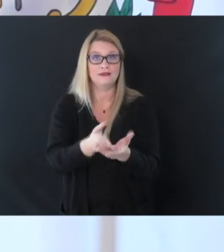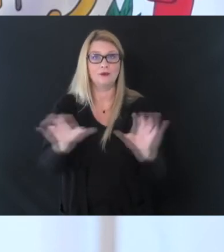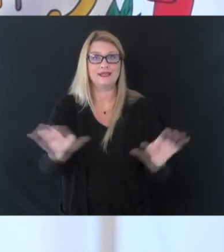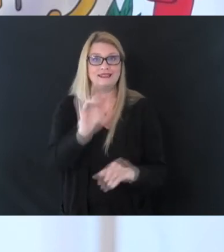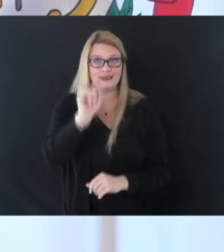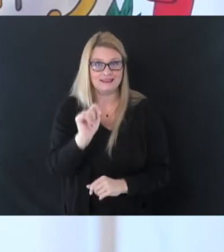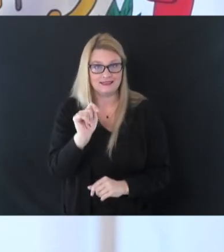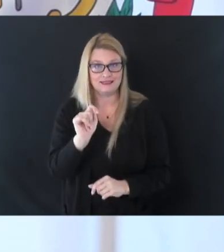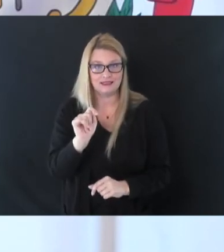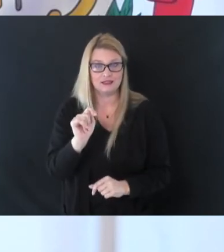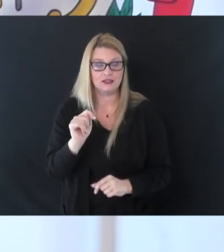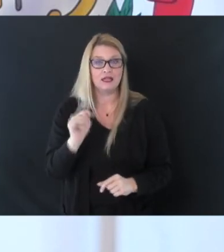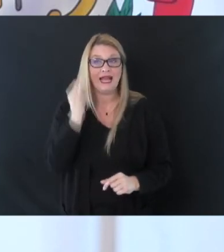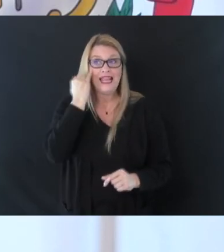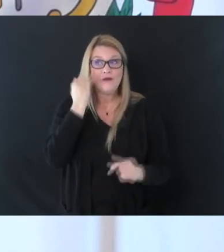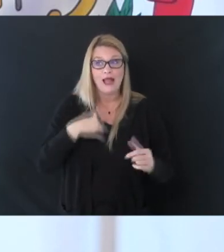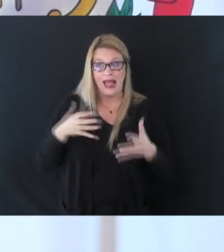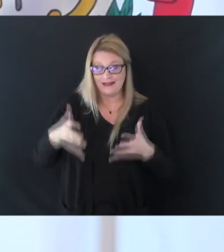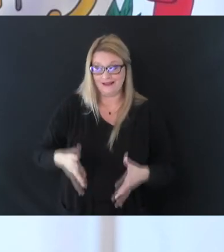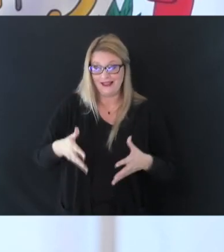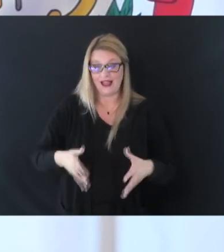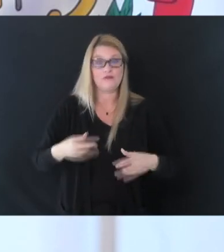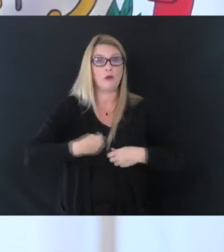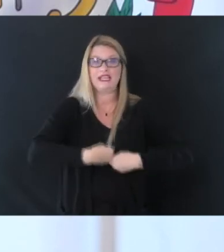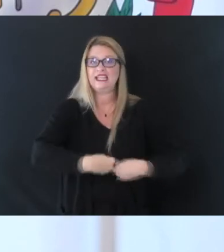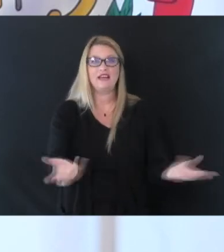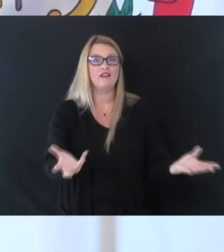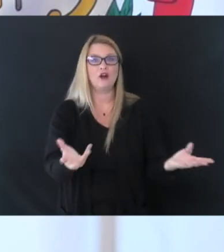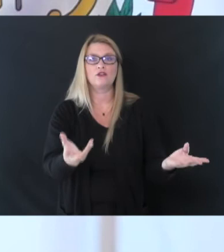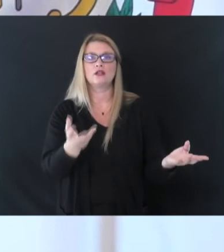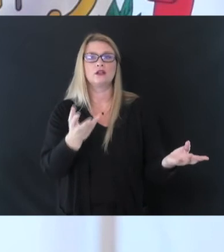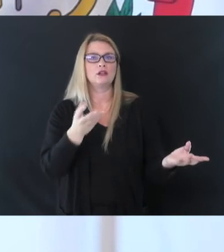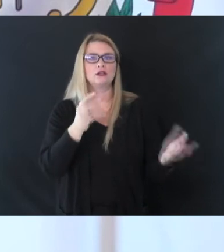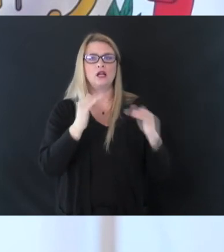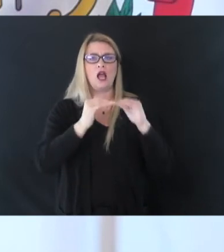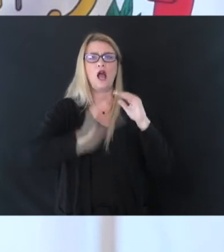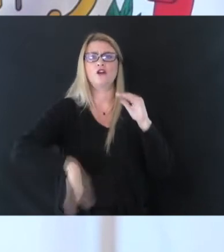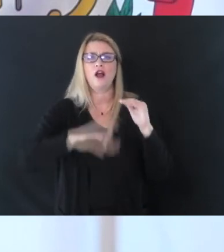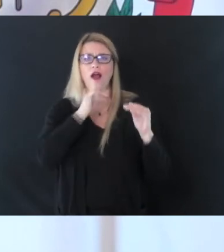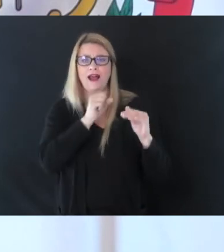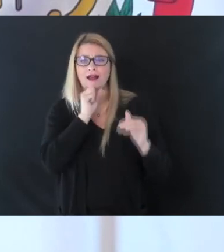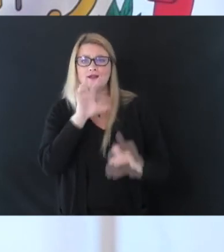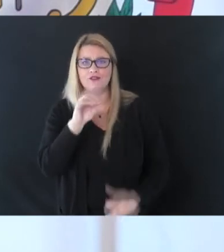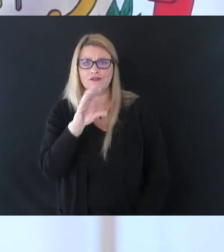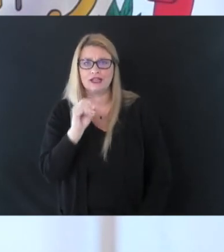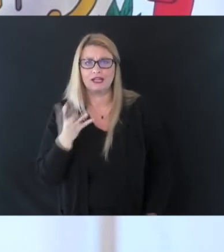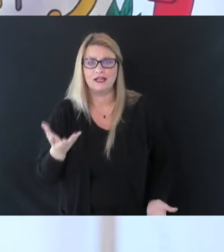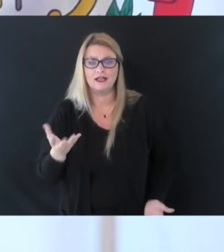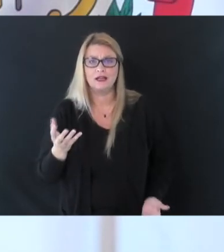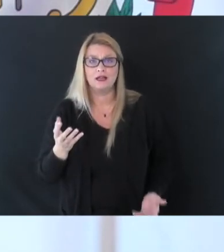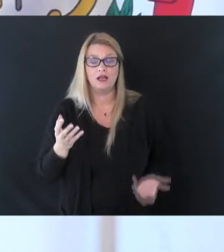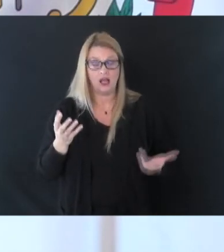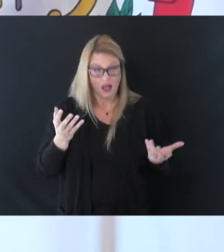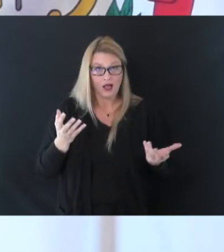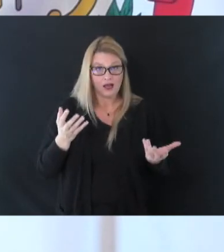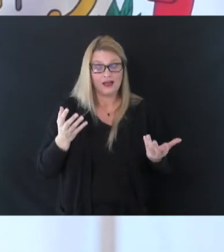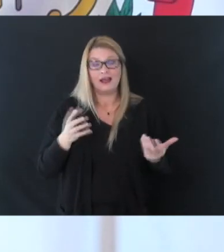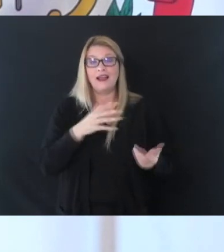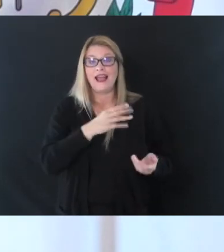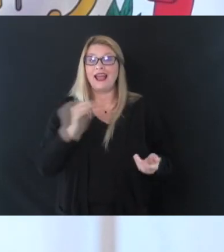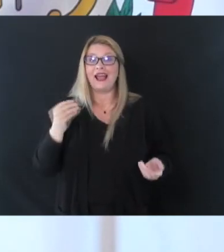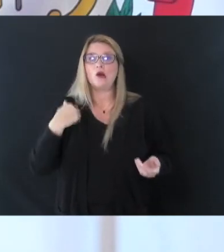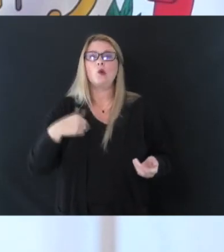had extra ones in vials or whatever, we'd give it to the 50-year-olds under 50. And on top of that,